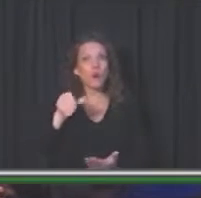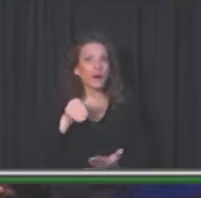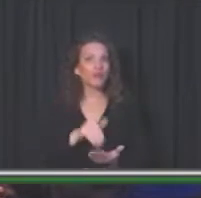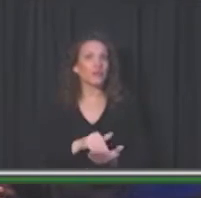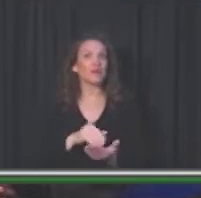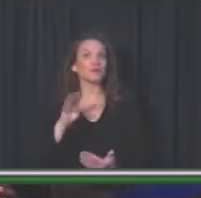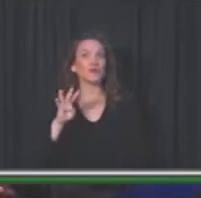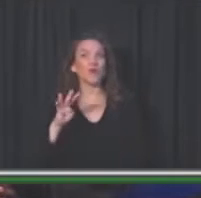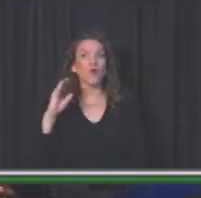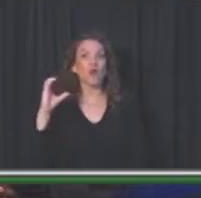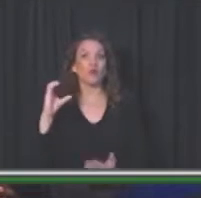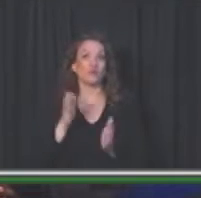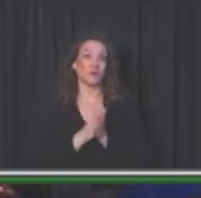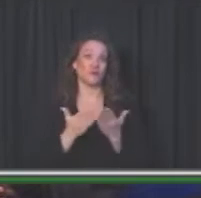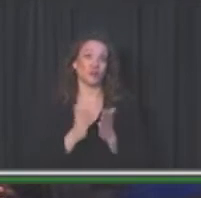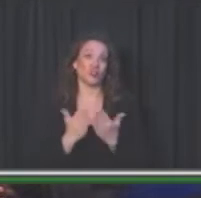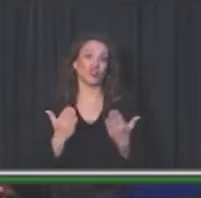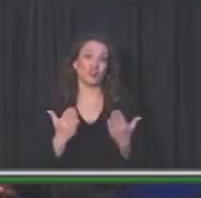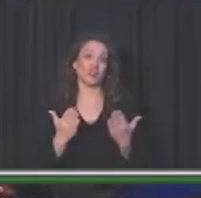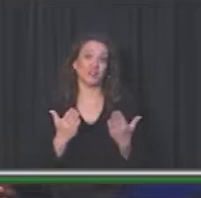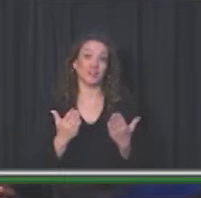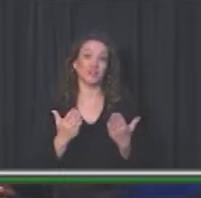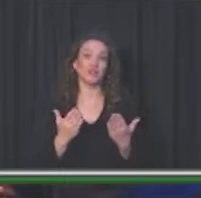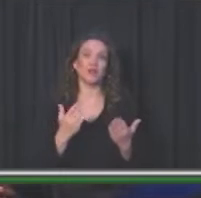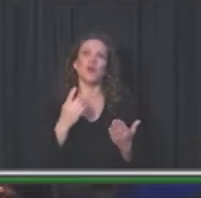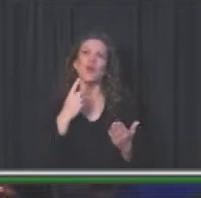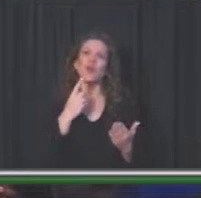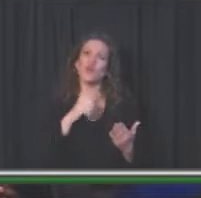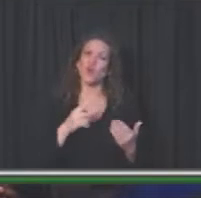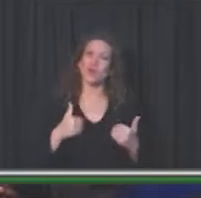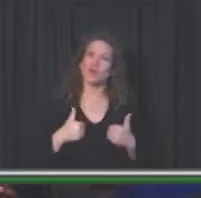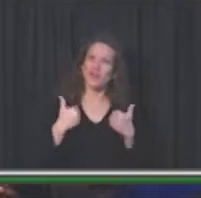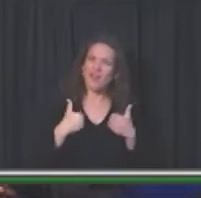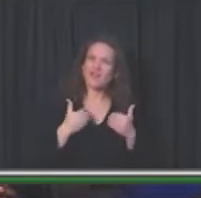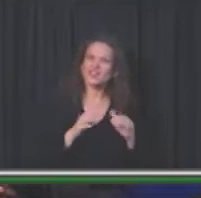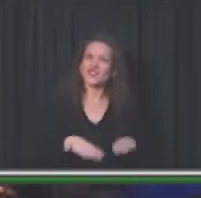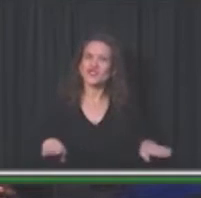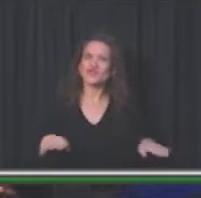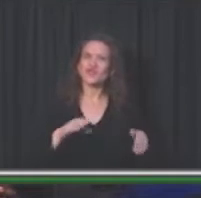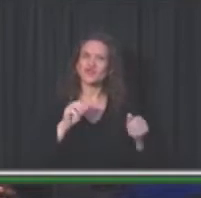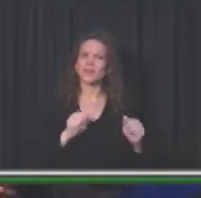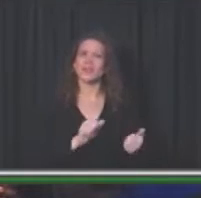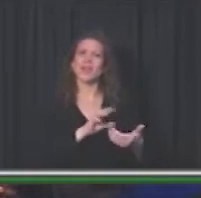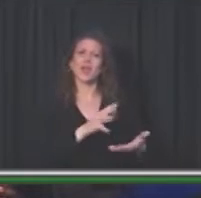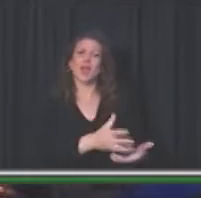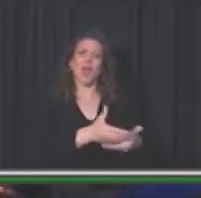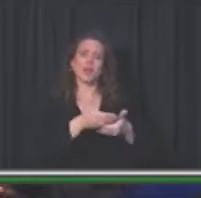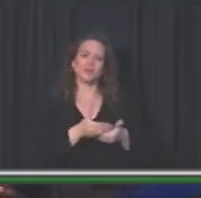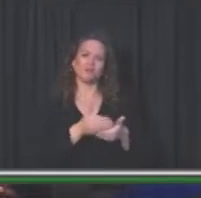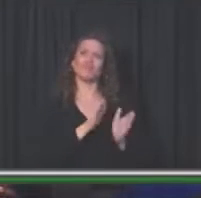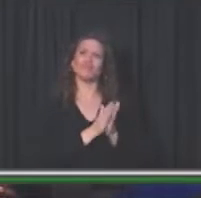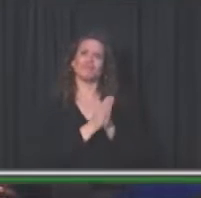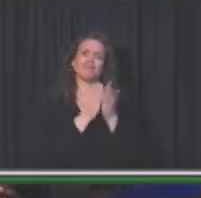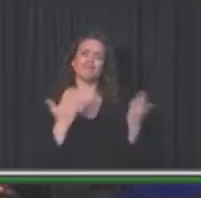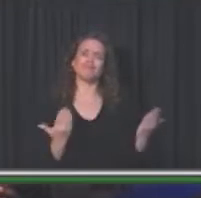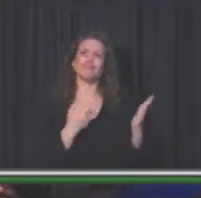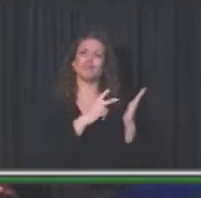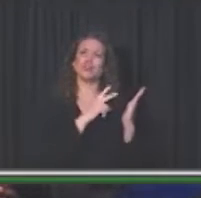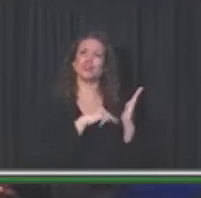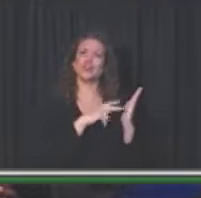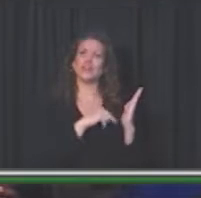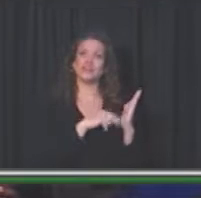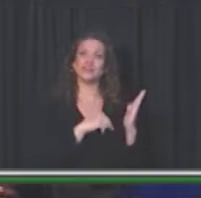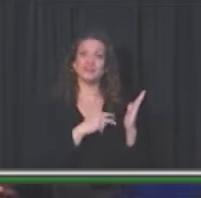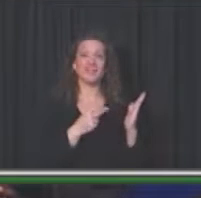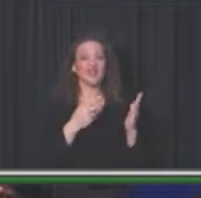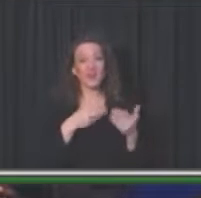1,400 books so that young kids could read, so that young kids can